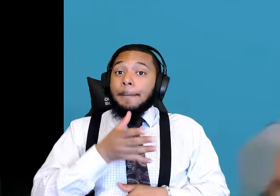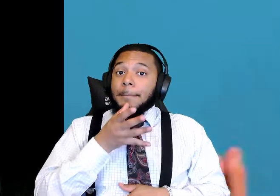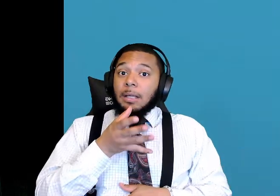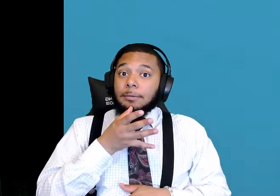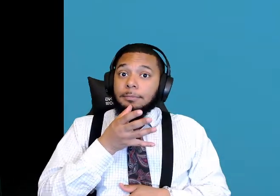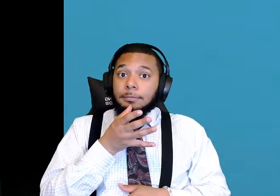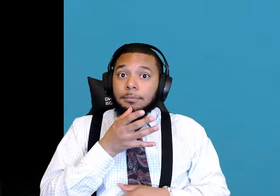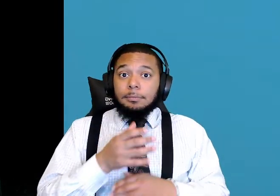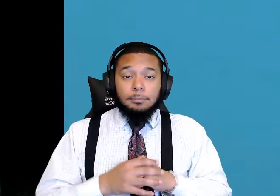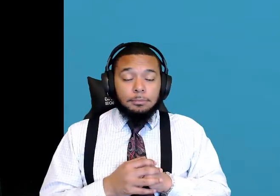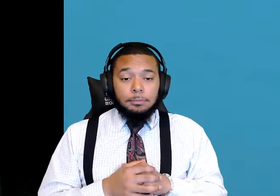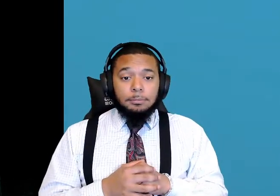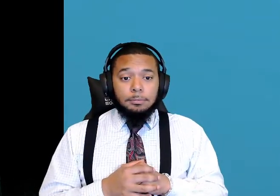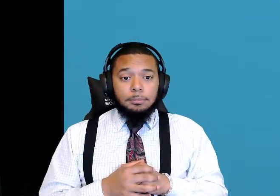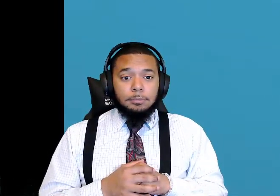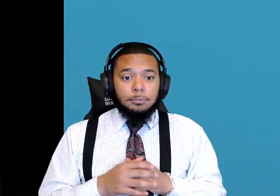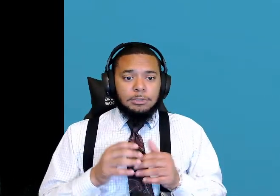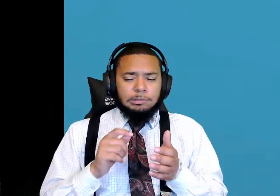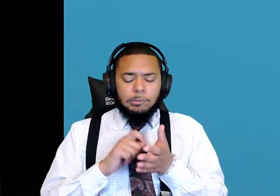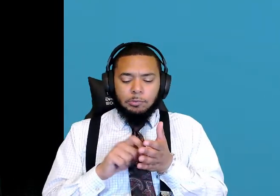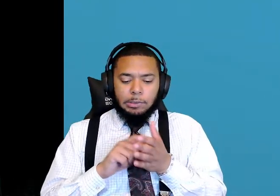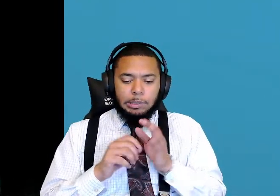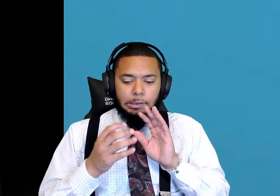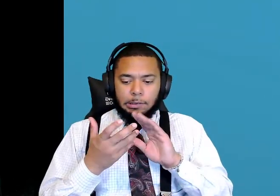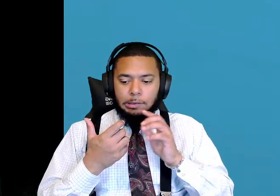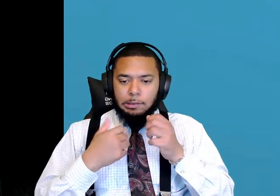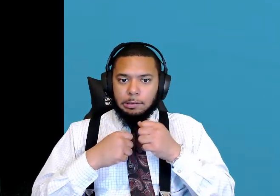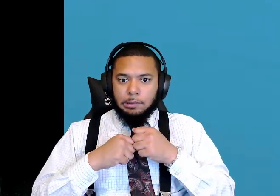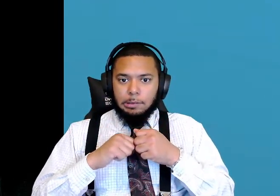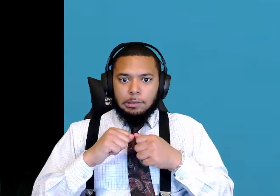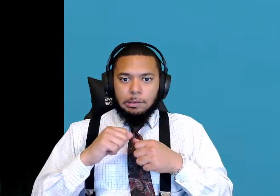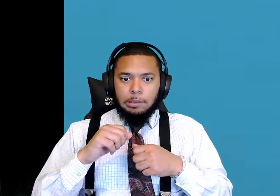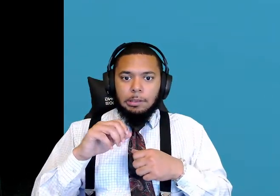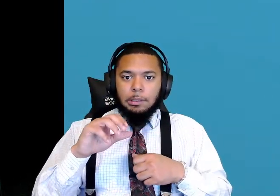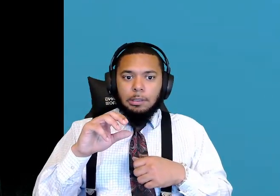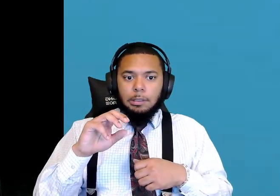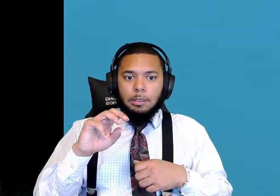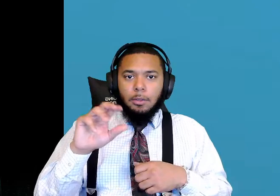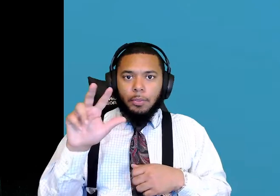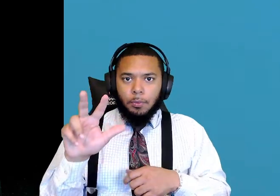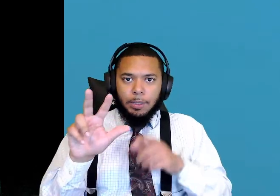all right, so we're going to write, this was